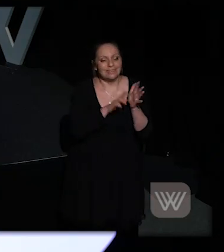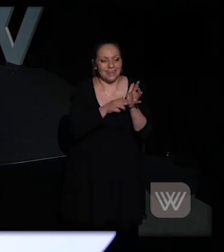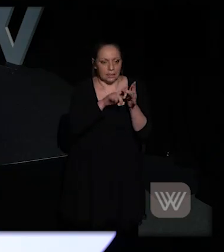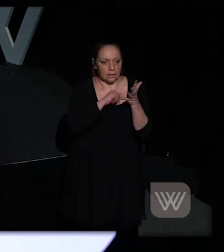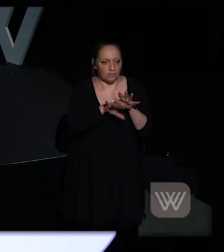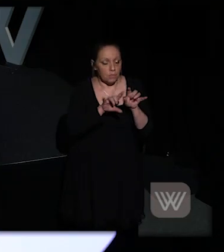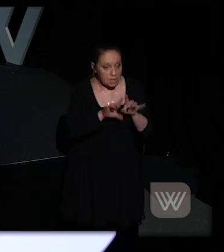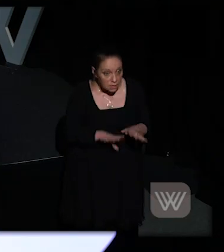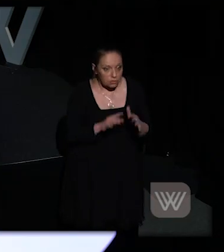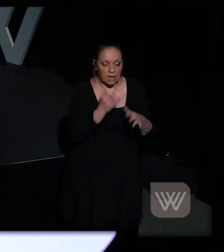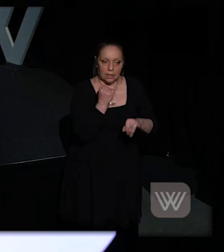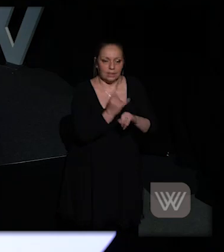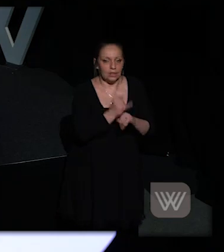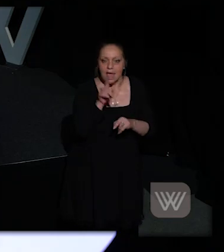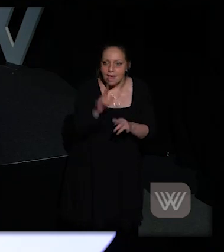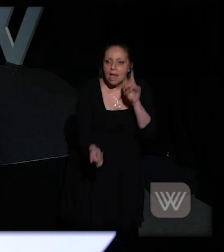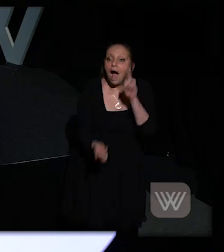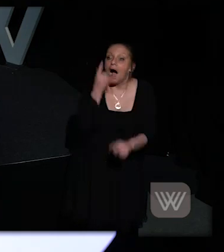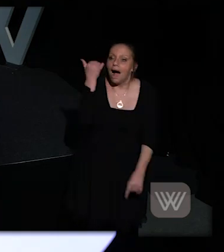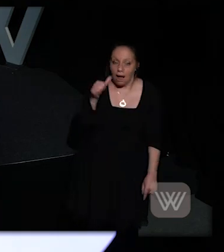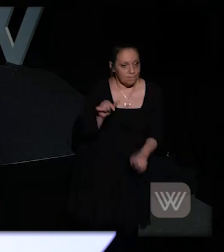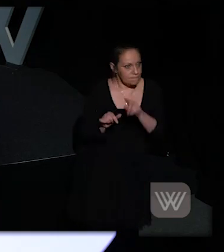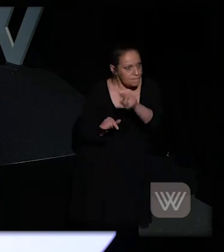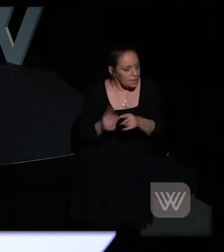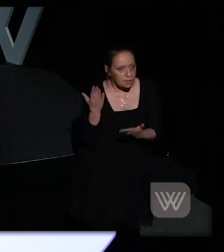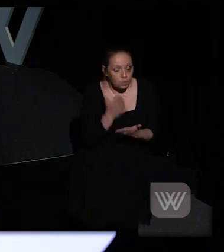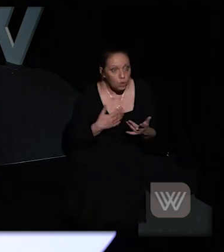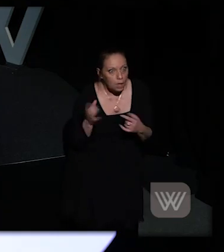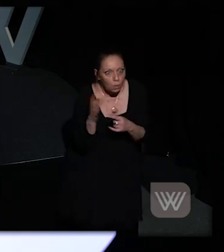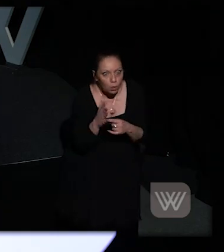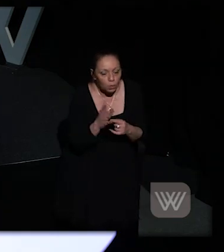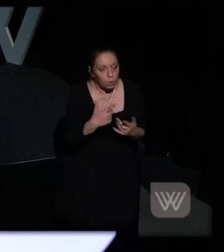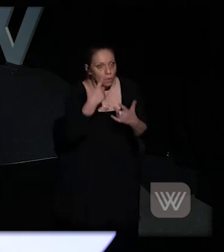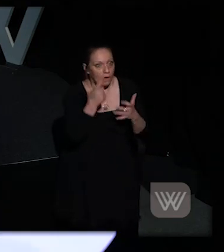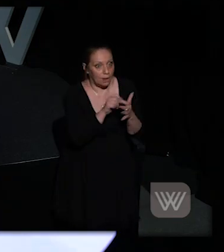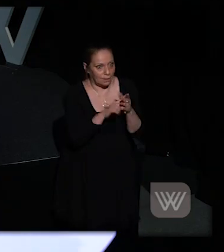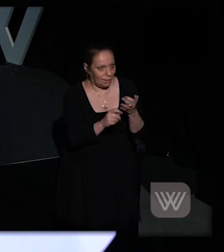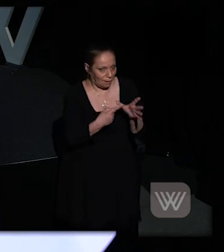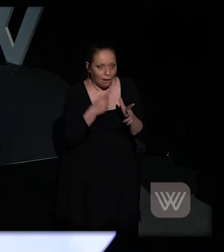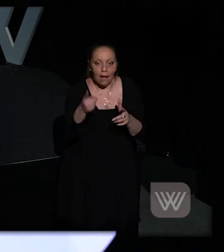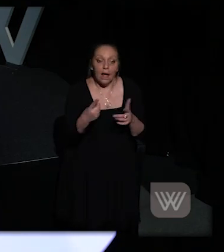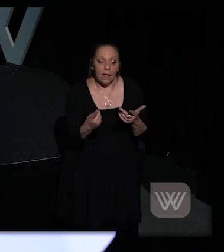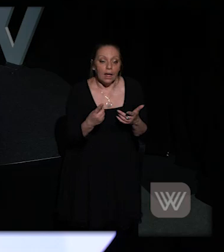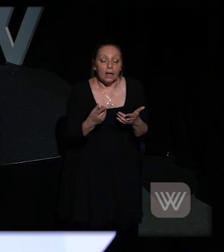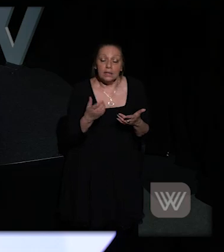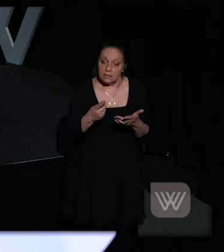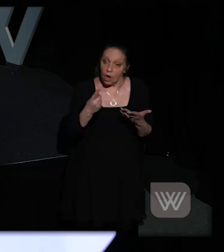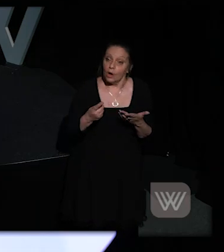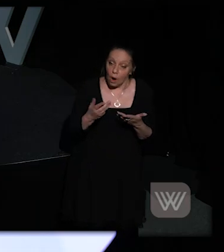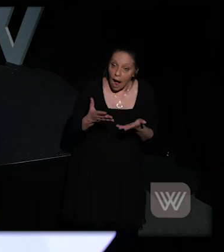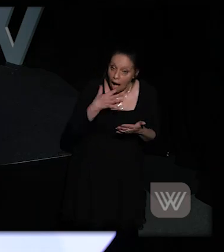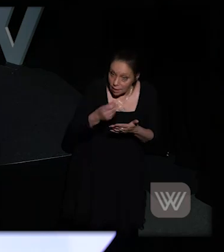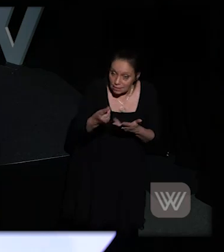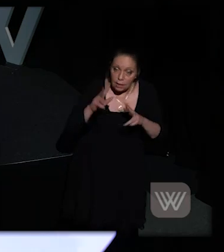actually quite a visionary guy, he got it straight away and he said, you know, this seems really important, we're going to get you the data. And so I commissioned this data from them